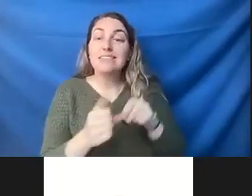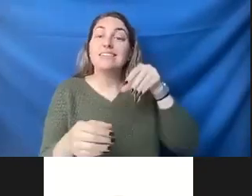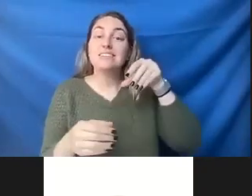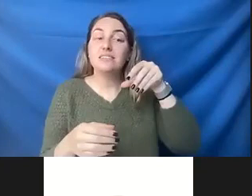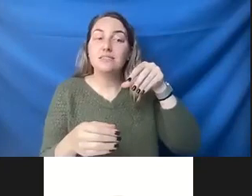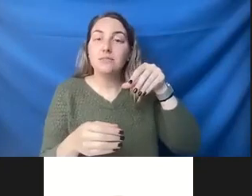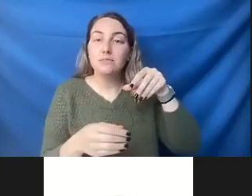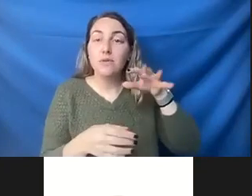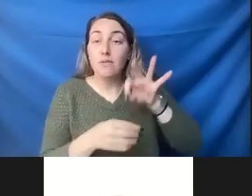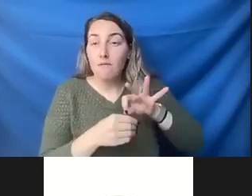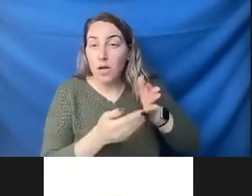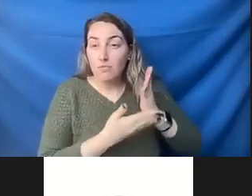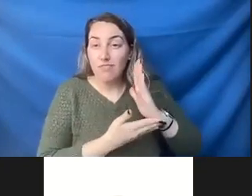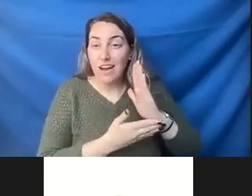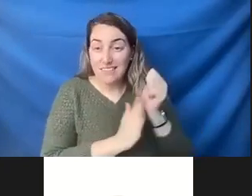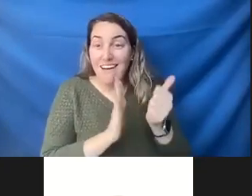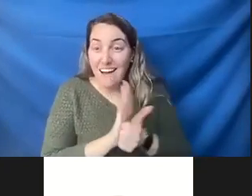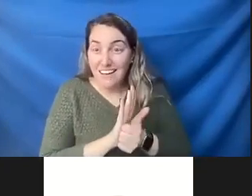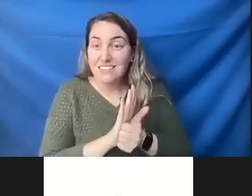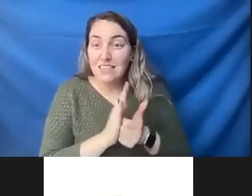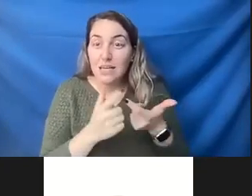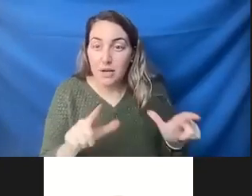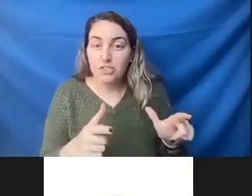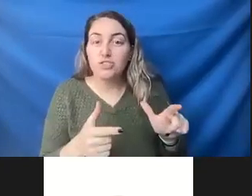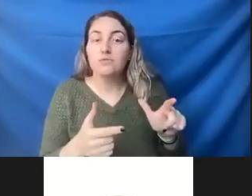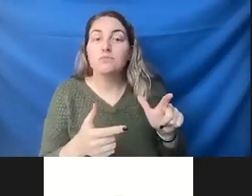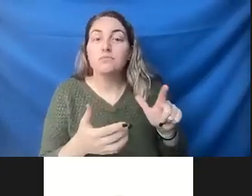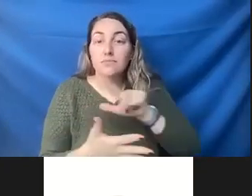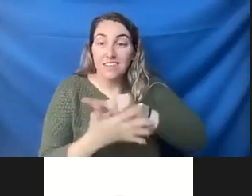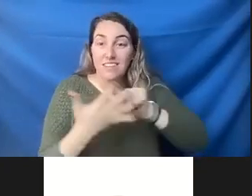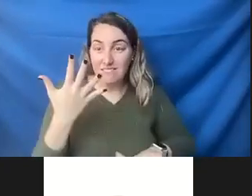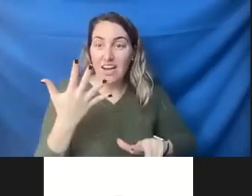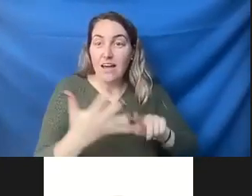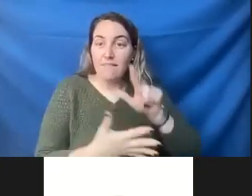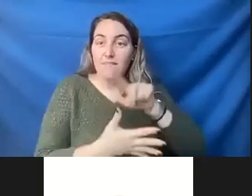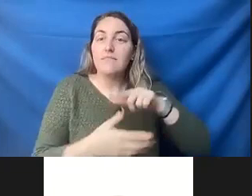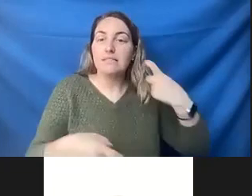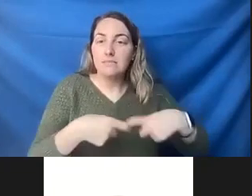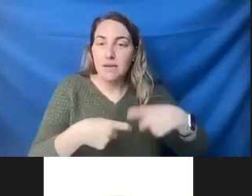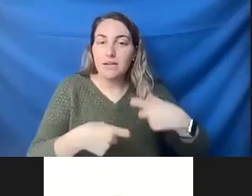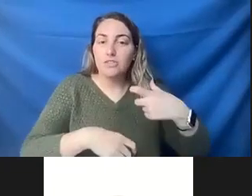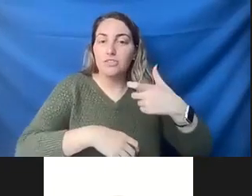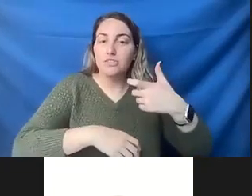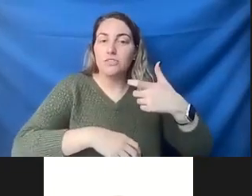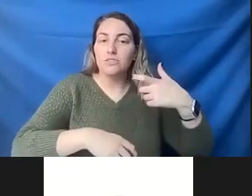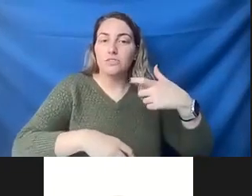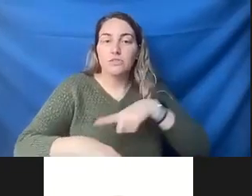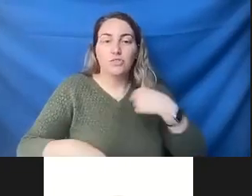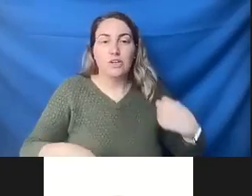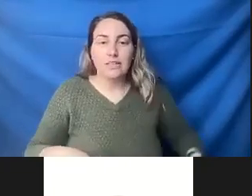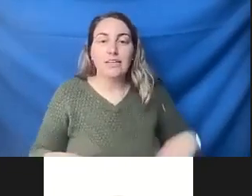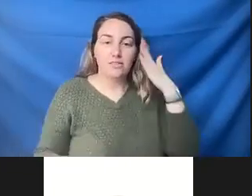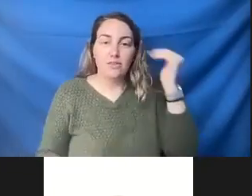Act covered languages. So that is Spanish, Chinese, Korean, and Bengali. You know, for